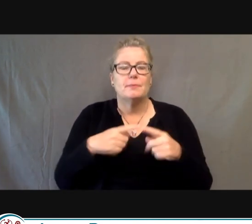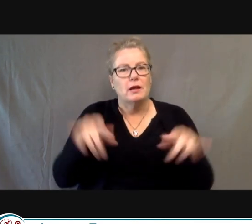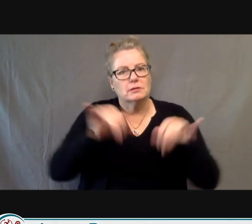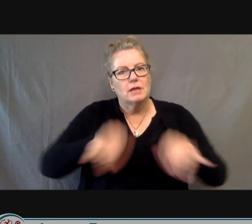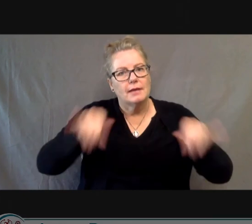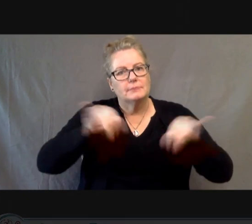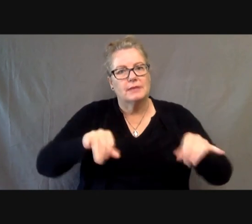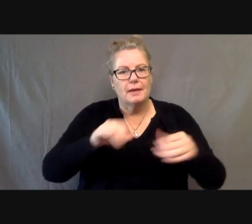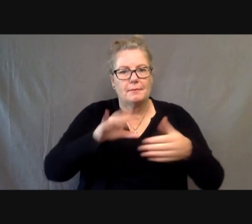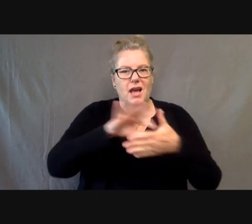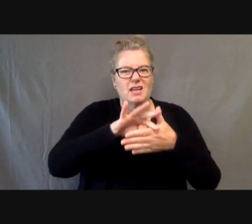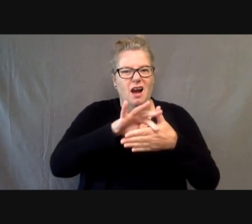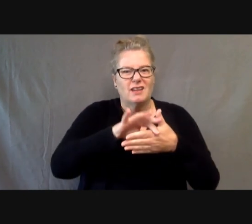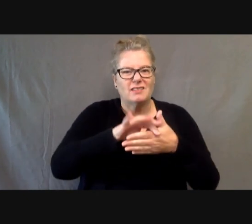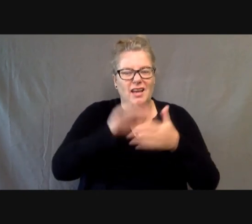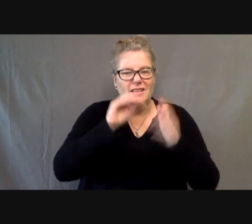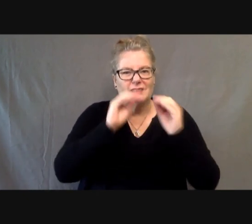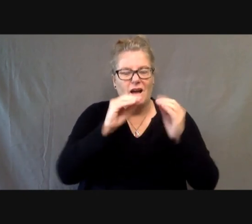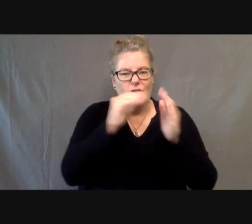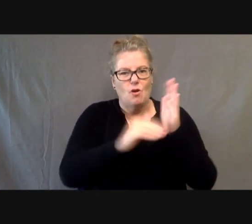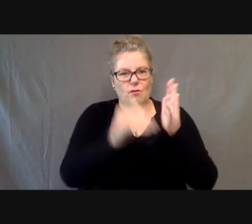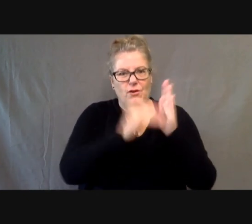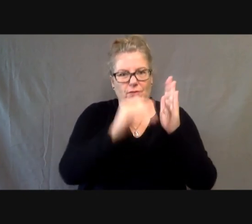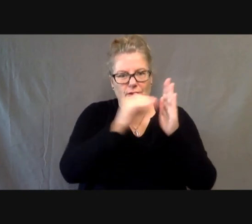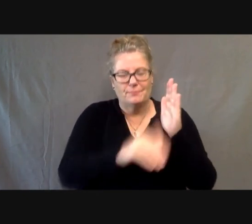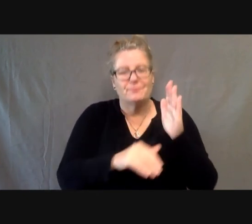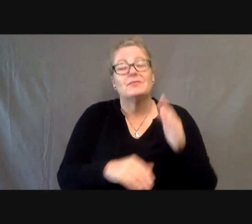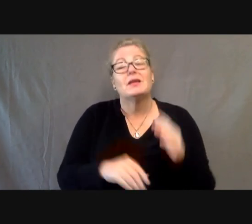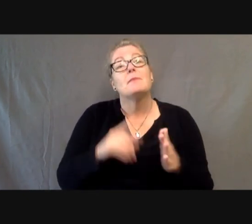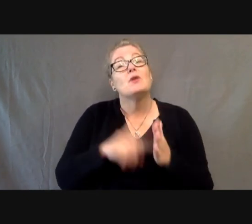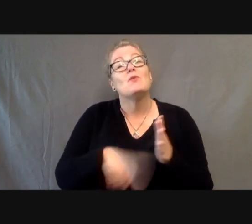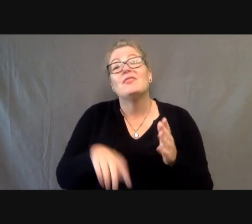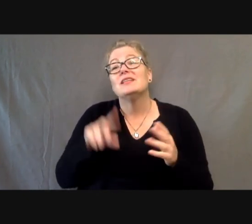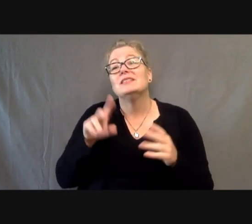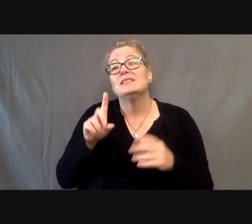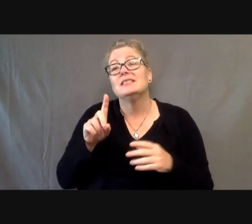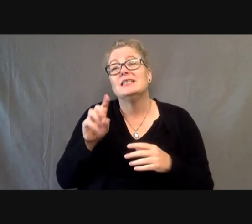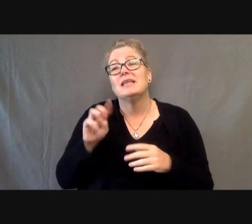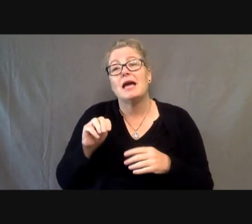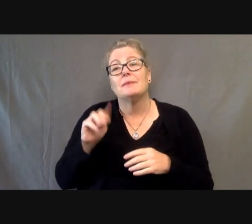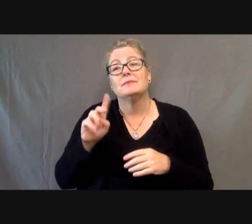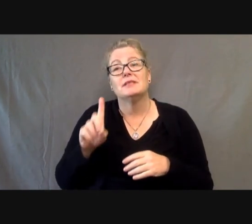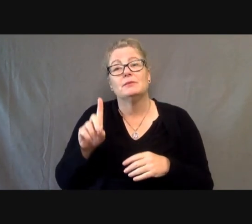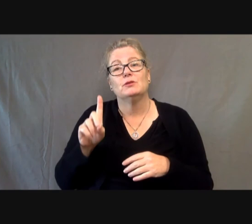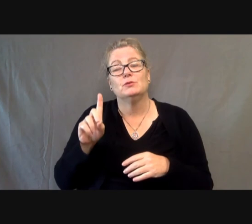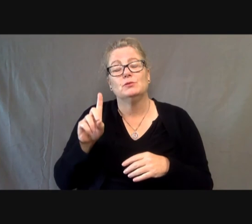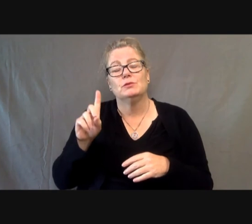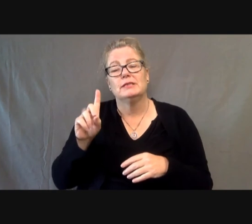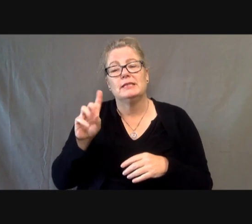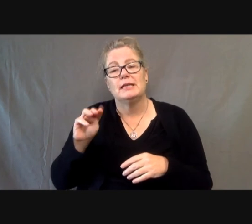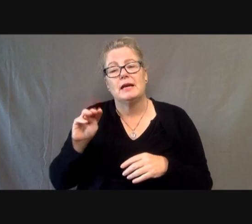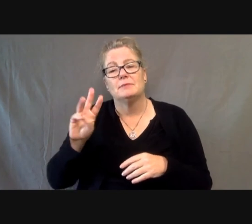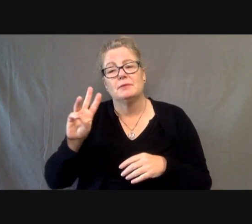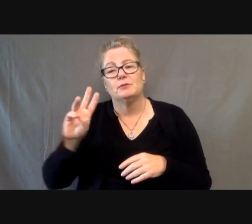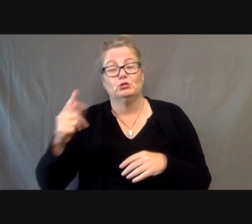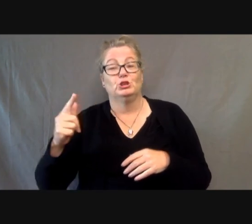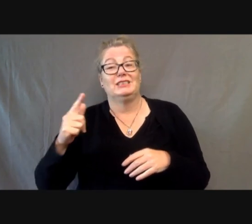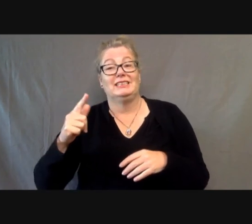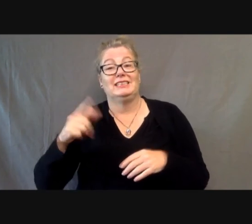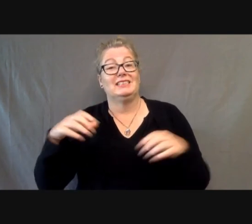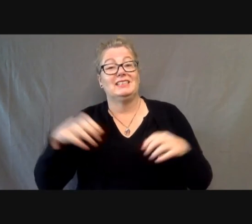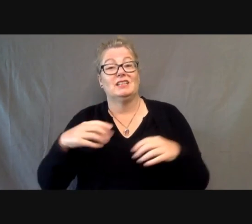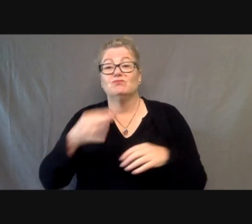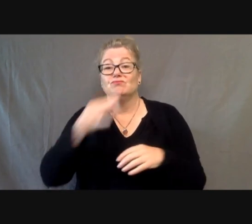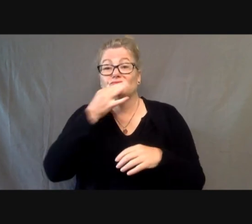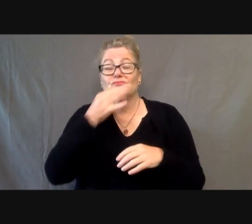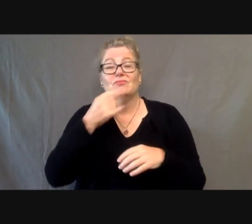the DMDWG has done really well is that we meet every 2 weeks to review what everyone